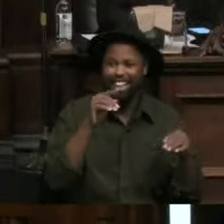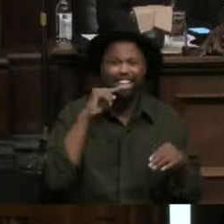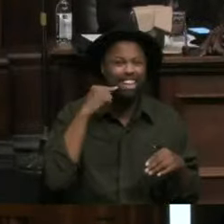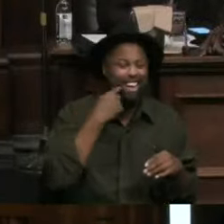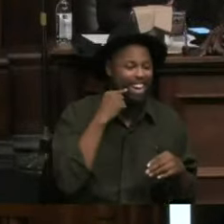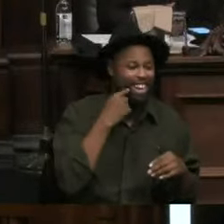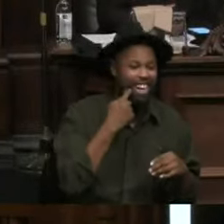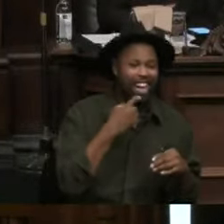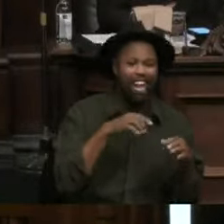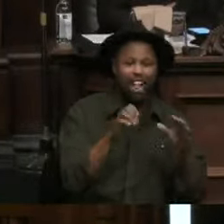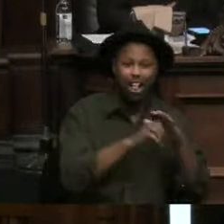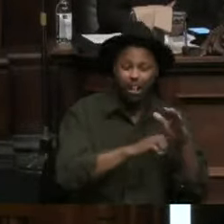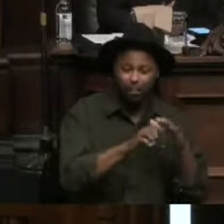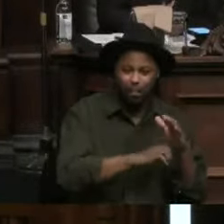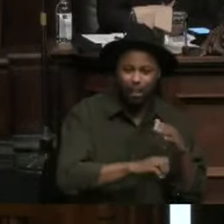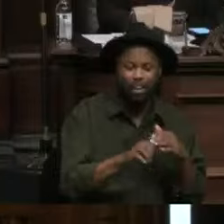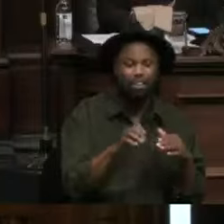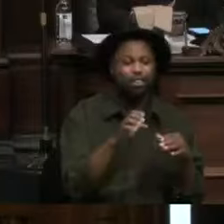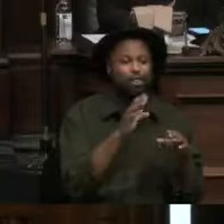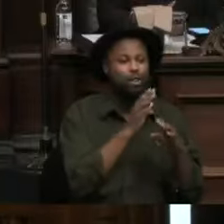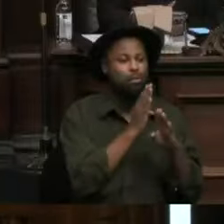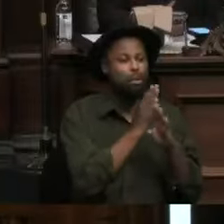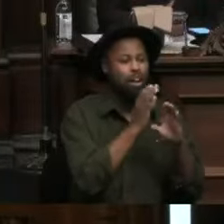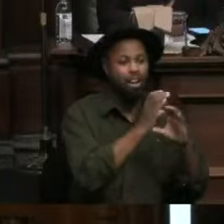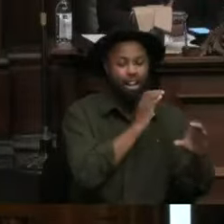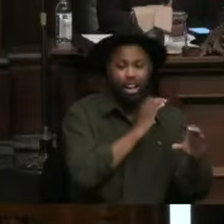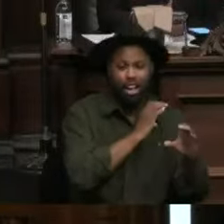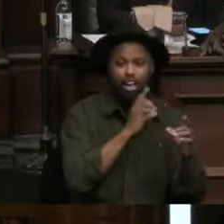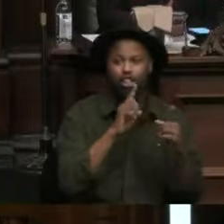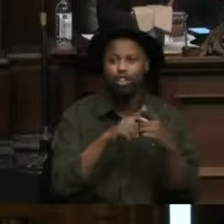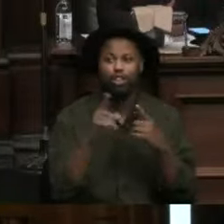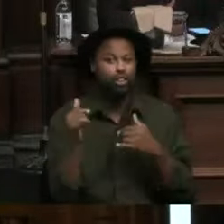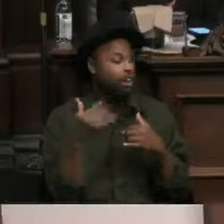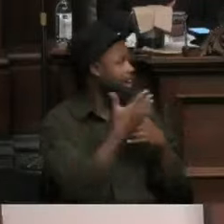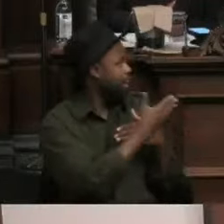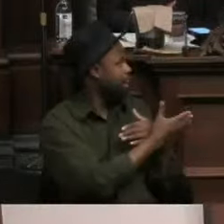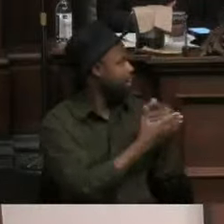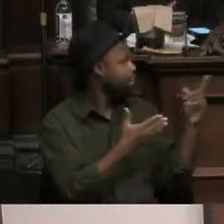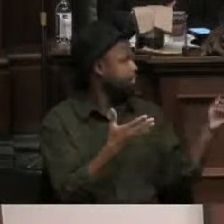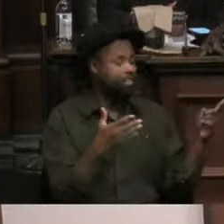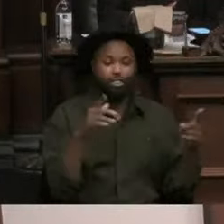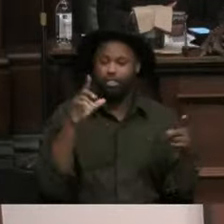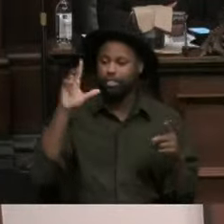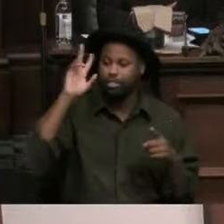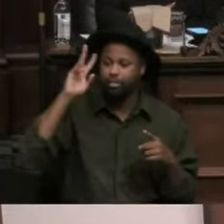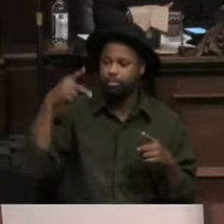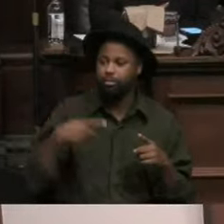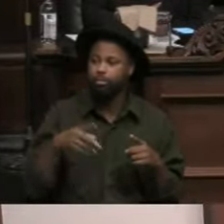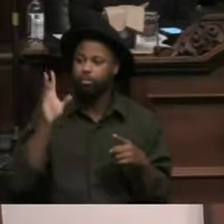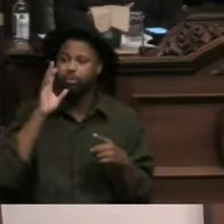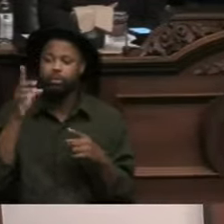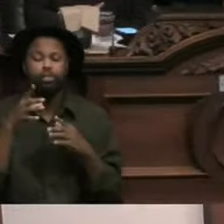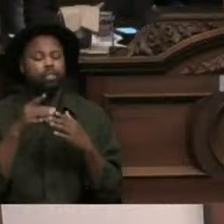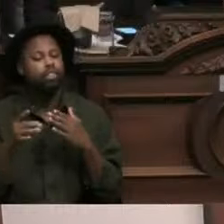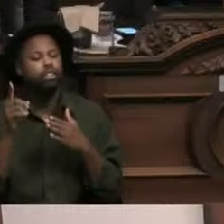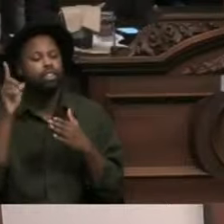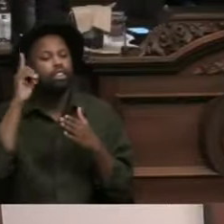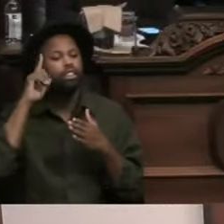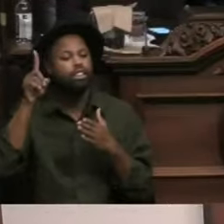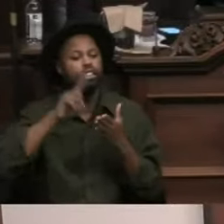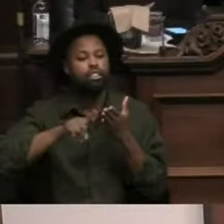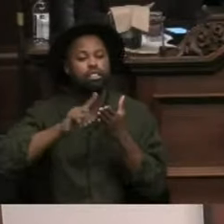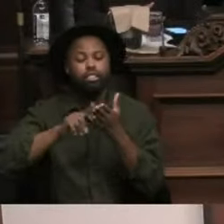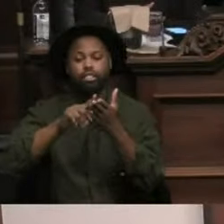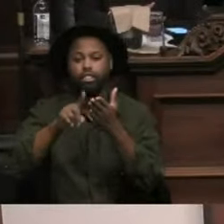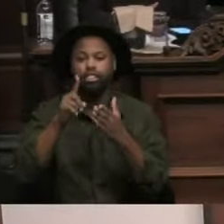own business, and whereas Councilmember Pio served in the Army after high school as an intelligence analyst in Korea and along